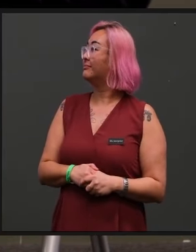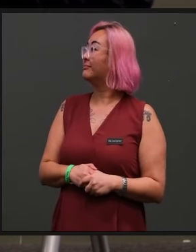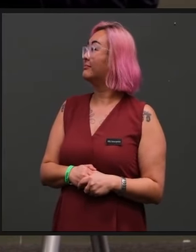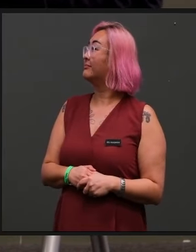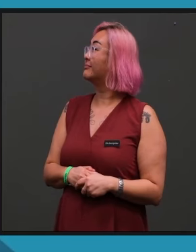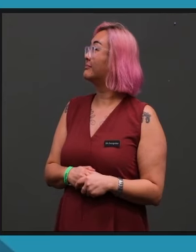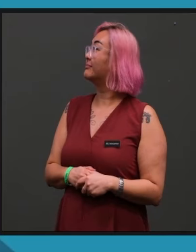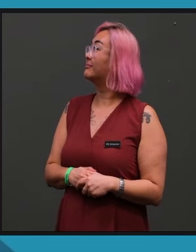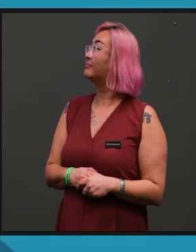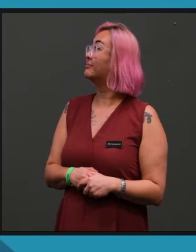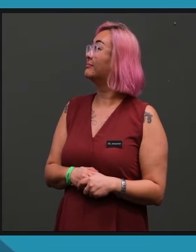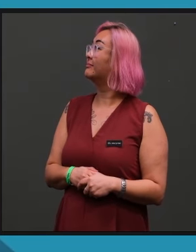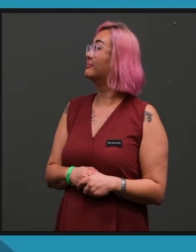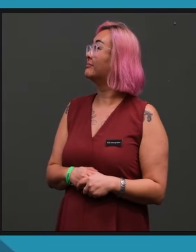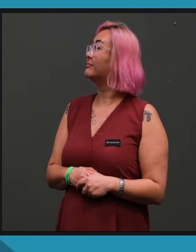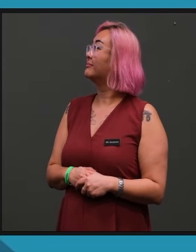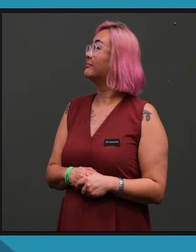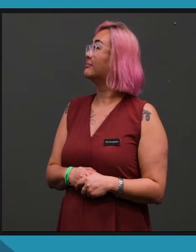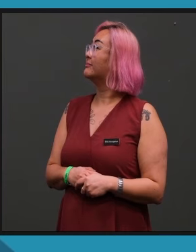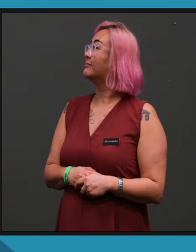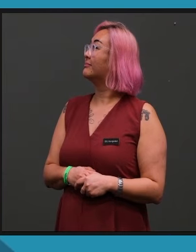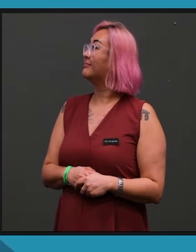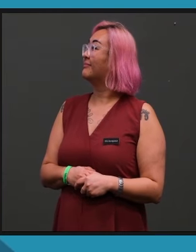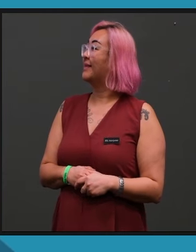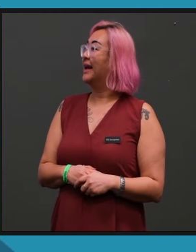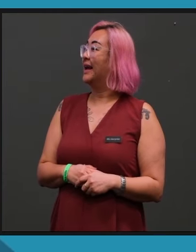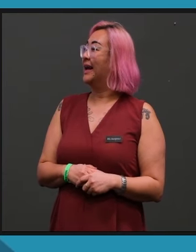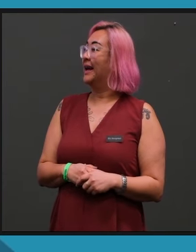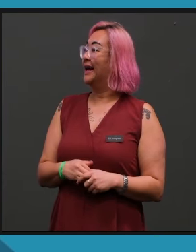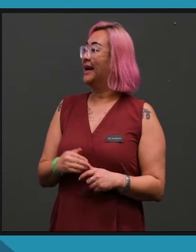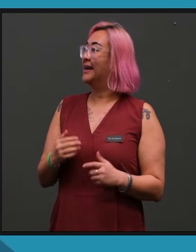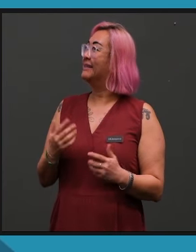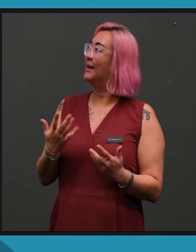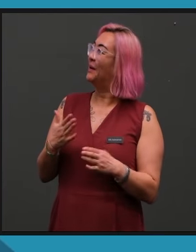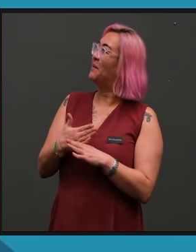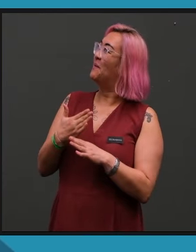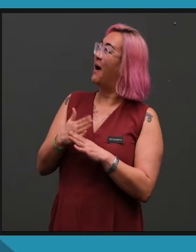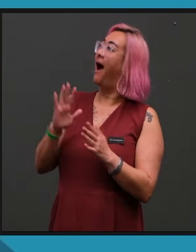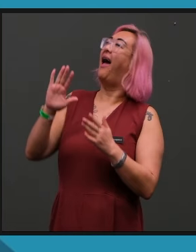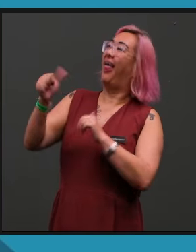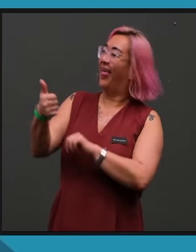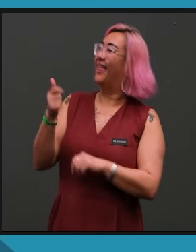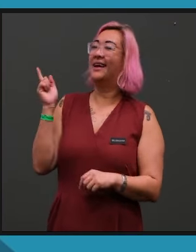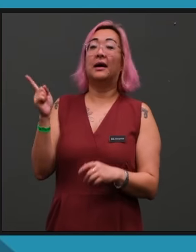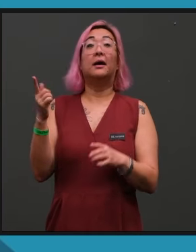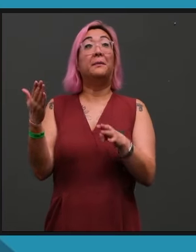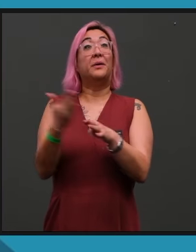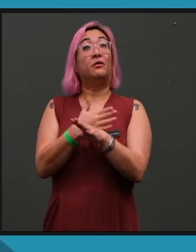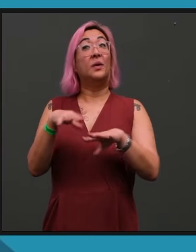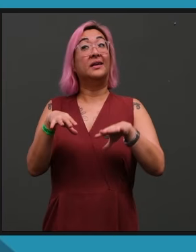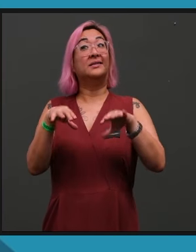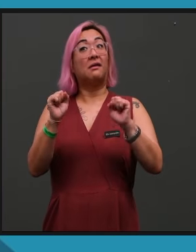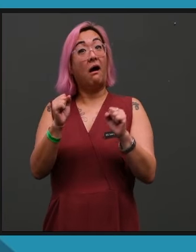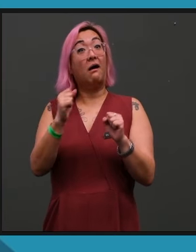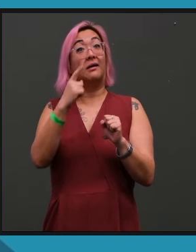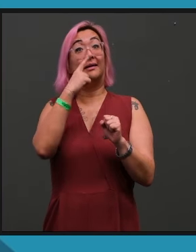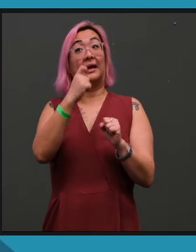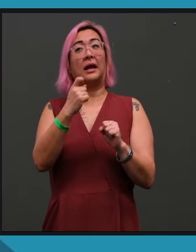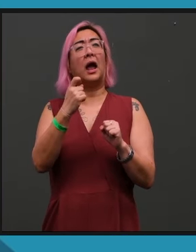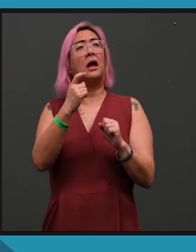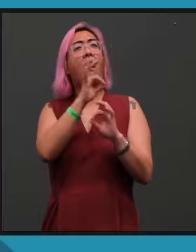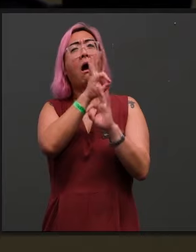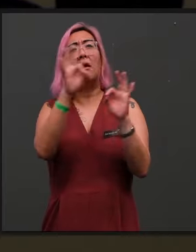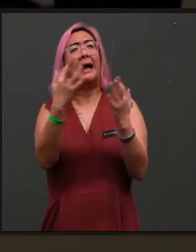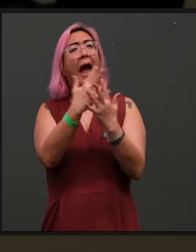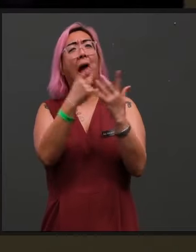Right. So that doesn't work. Oh, there we go. So before we start, could I get a show of hands of how many folks have